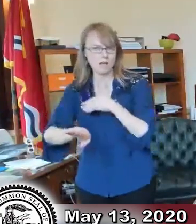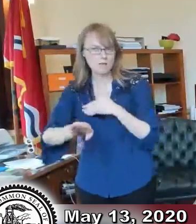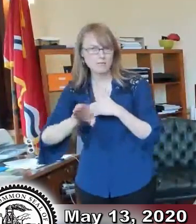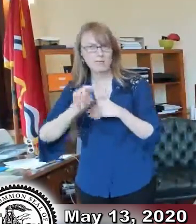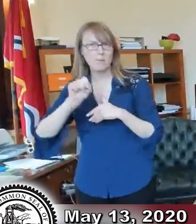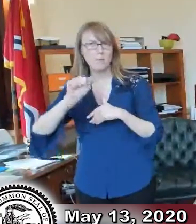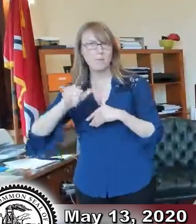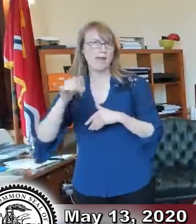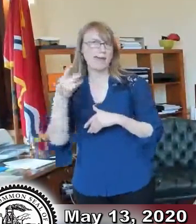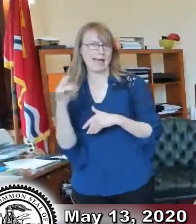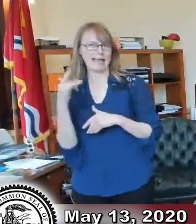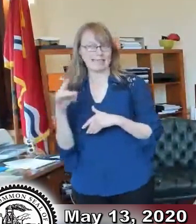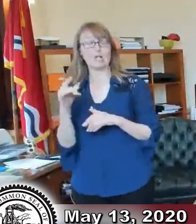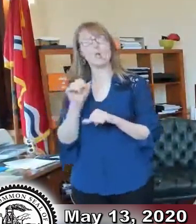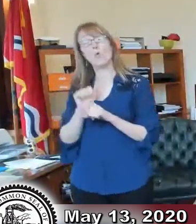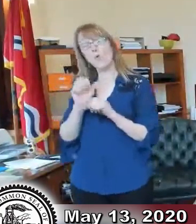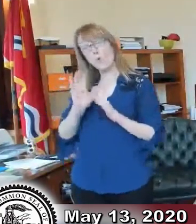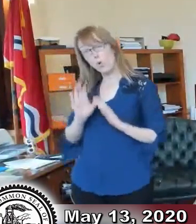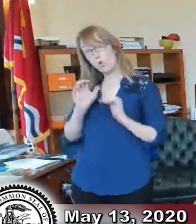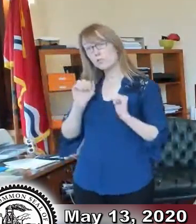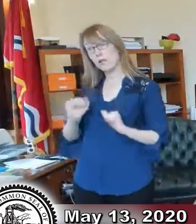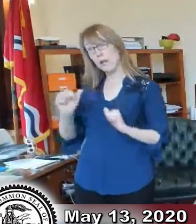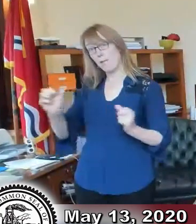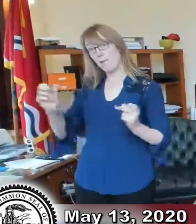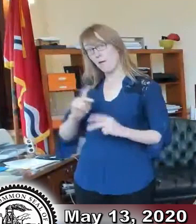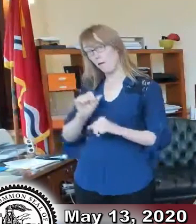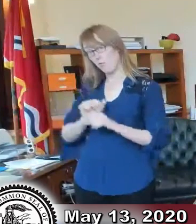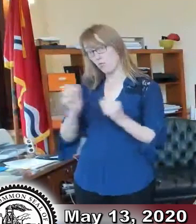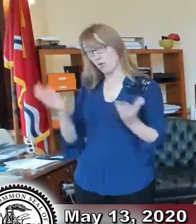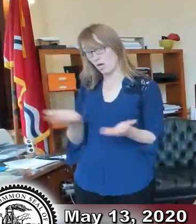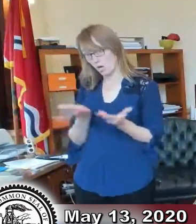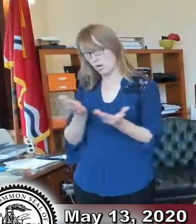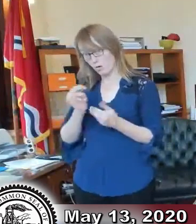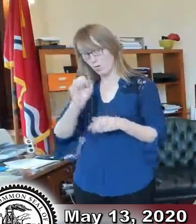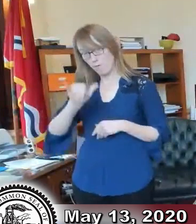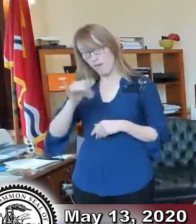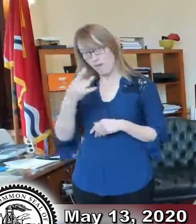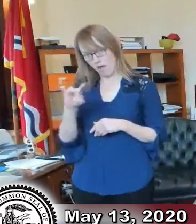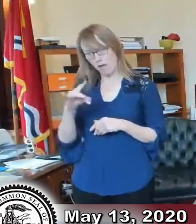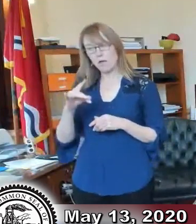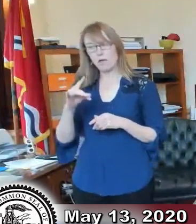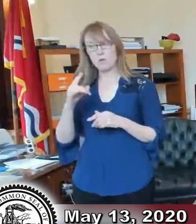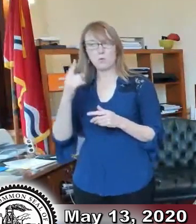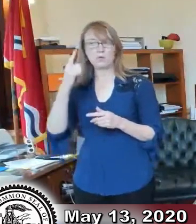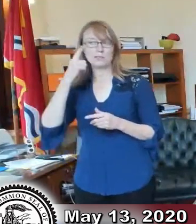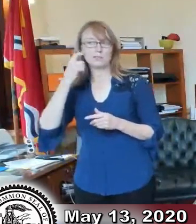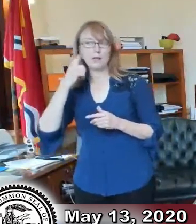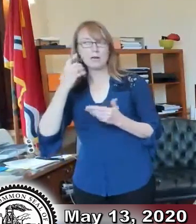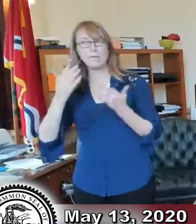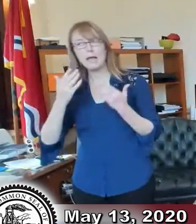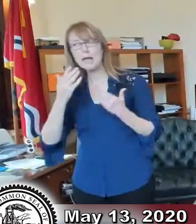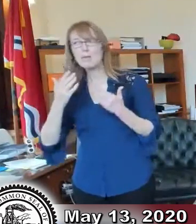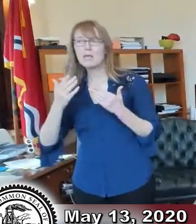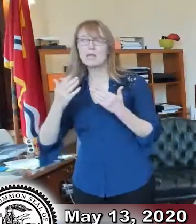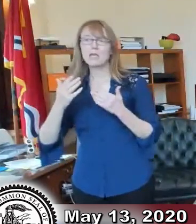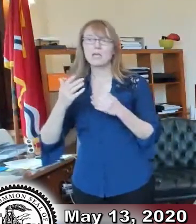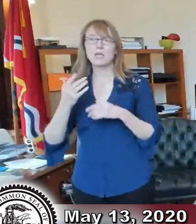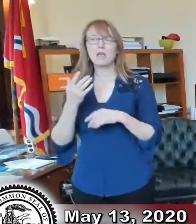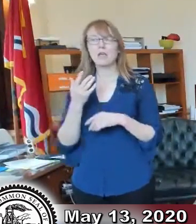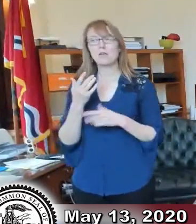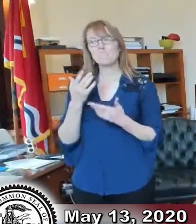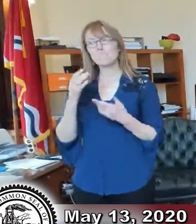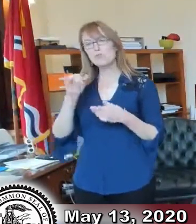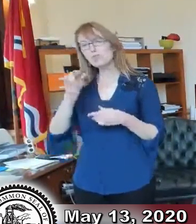I'm just trying to tell you what we're thinking here while we continue to look at the data, but perhaps early